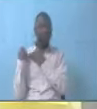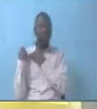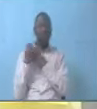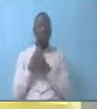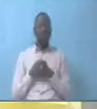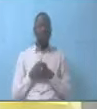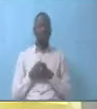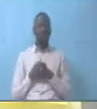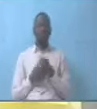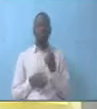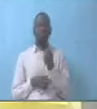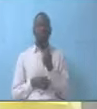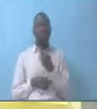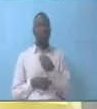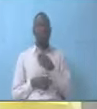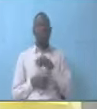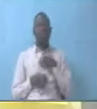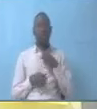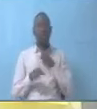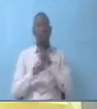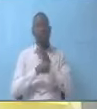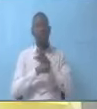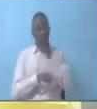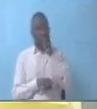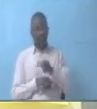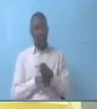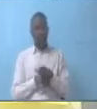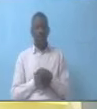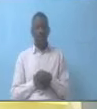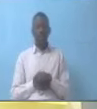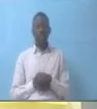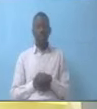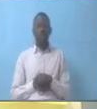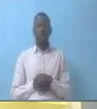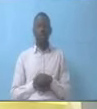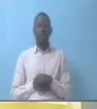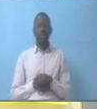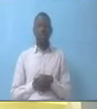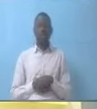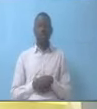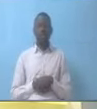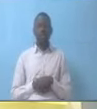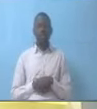I was advisor, not necessarily my advice was taken. I have said it in my statement.